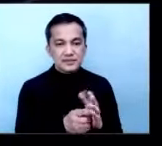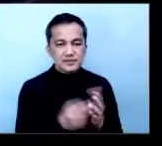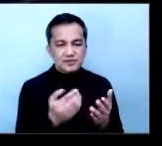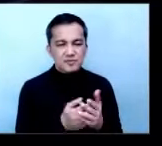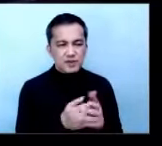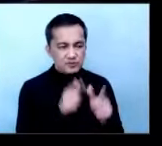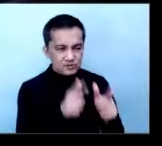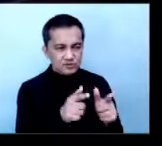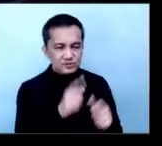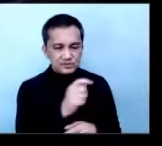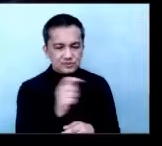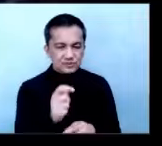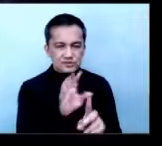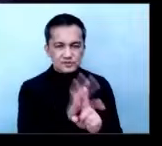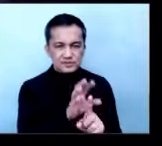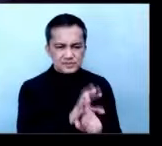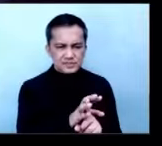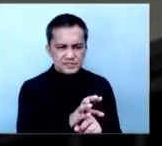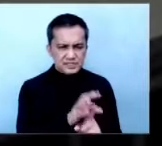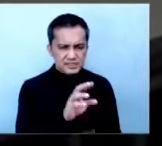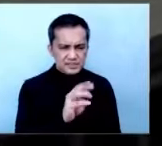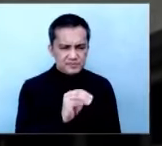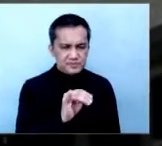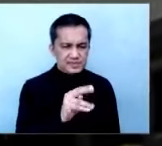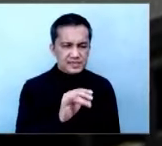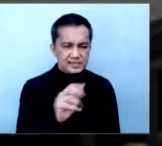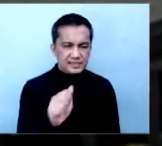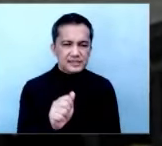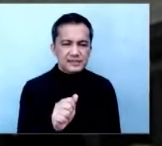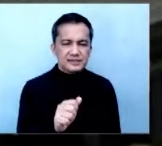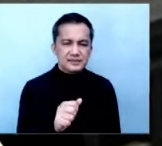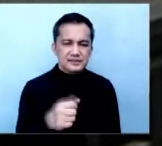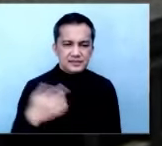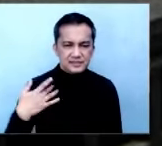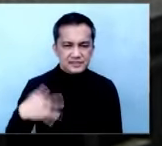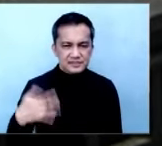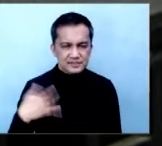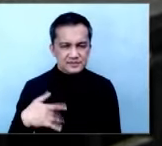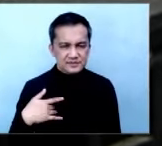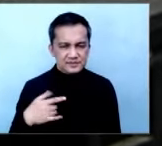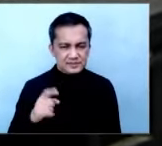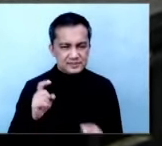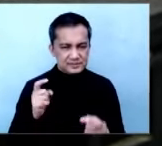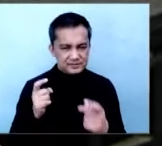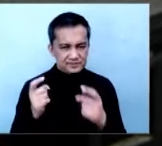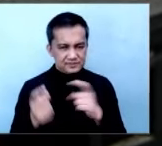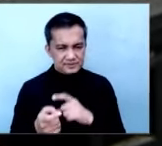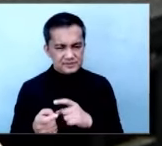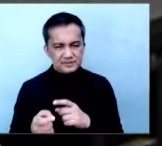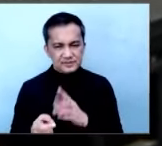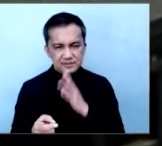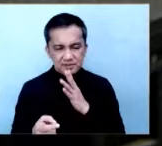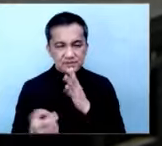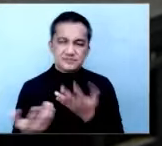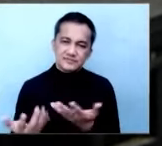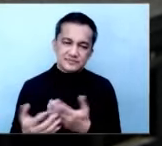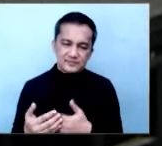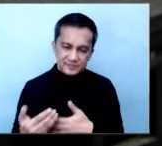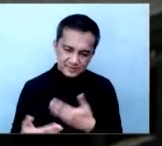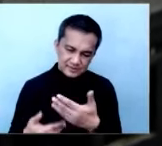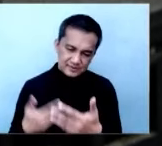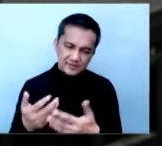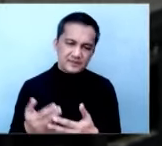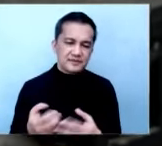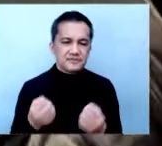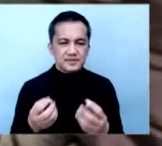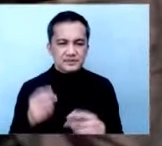TikTok superstar na si Niana Guerrero. My style is still evolving as we speak. I'm sure a lot